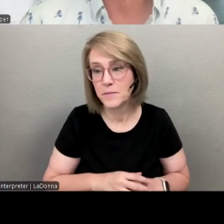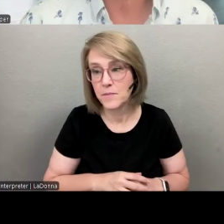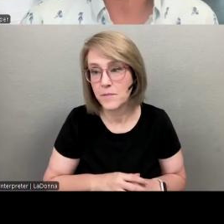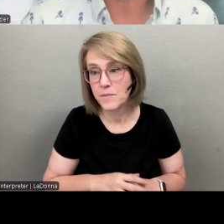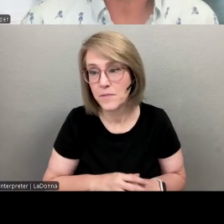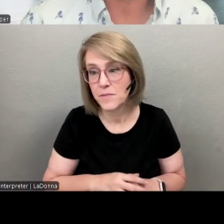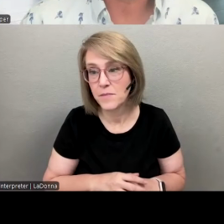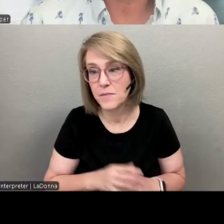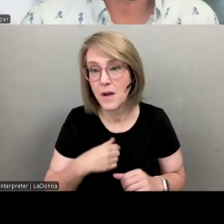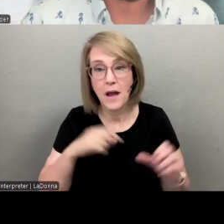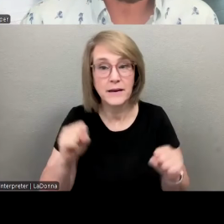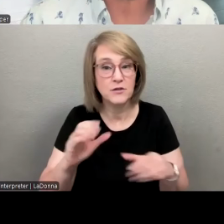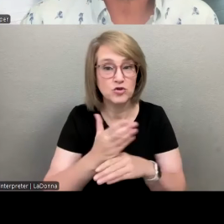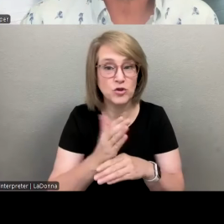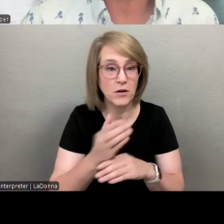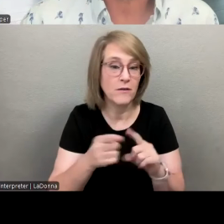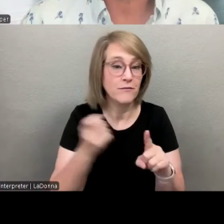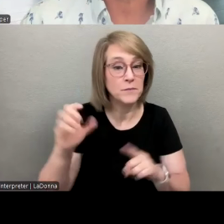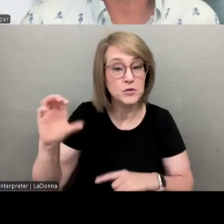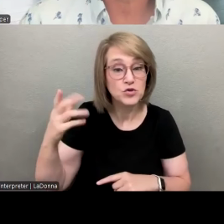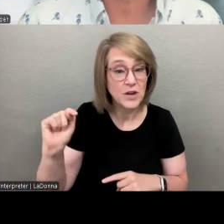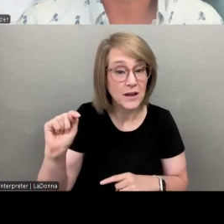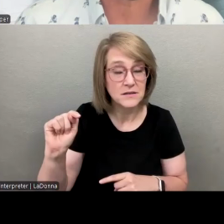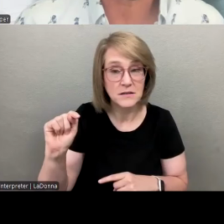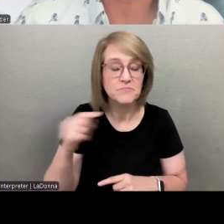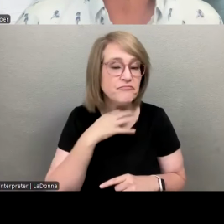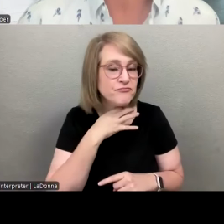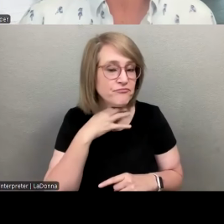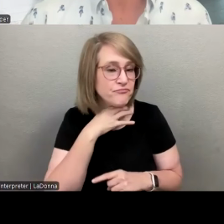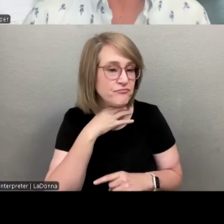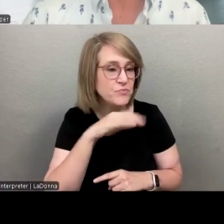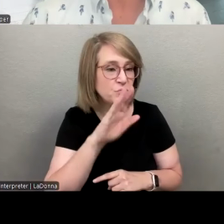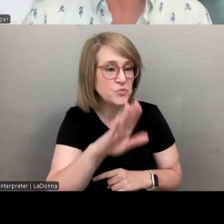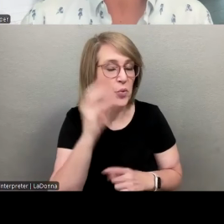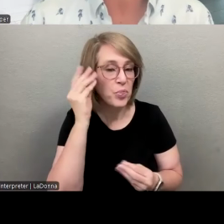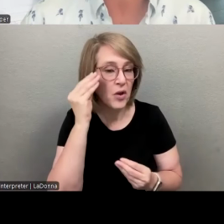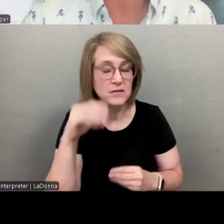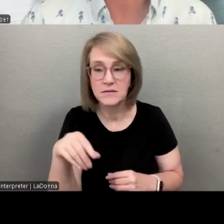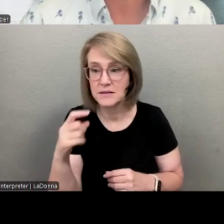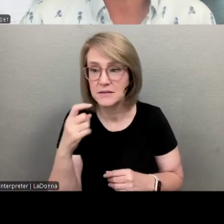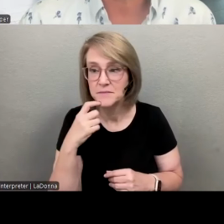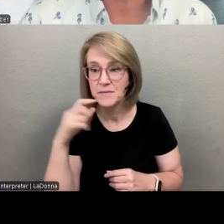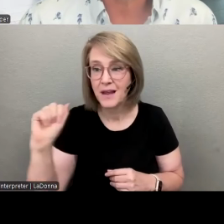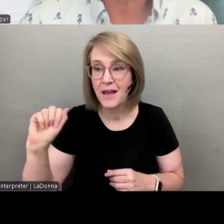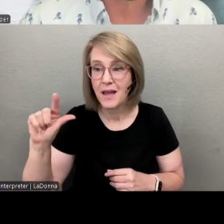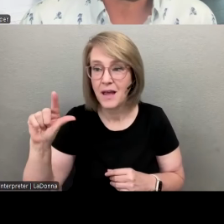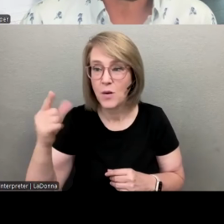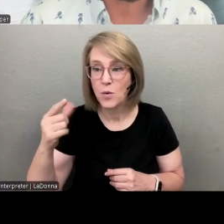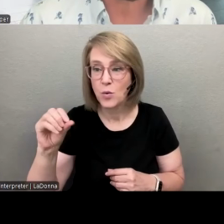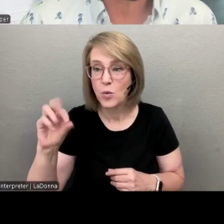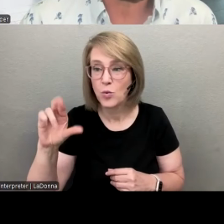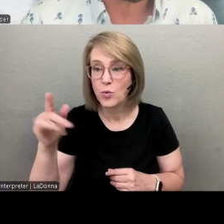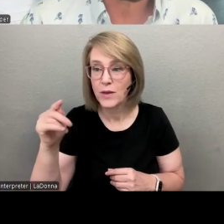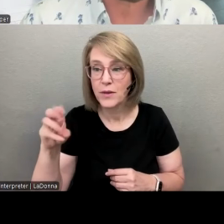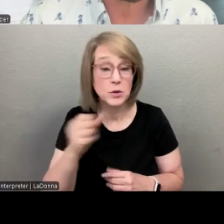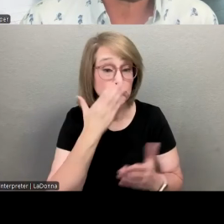Well, I can share it from the chat, and I'm curious what your thoughts are, Zach. She says, algorithms are good for